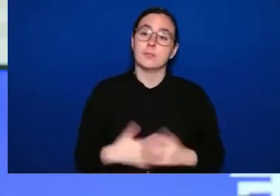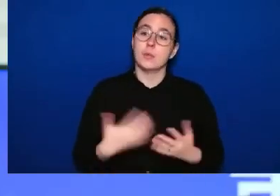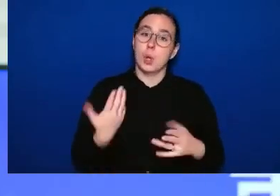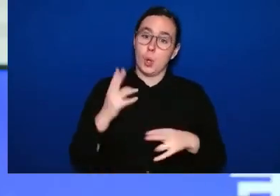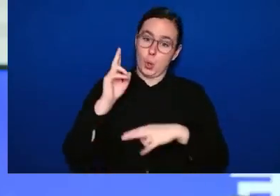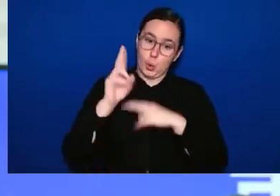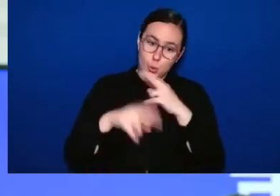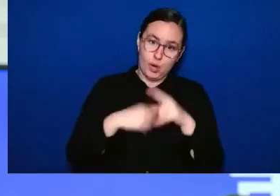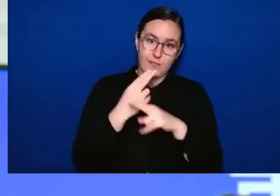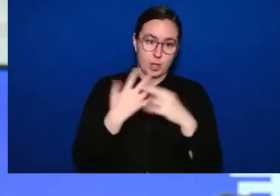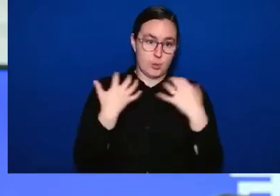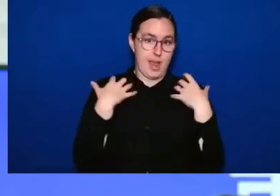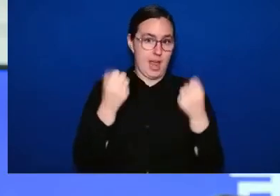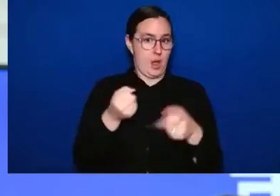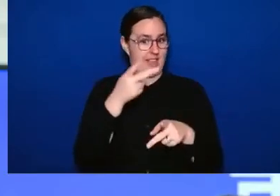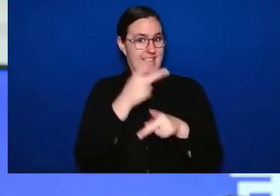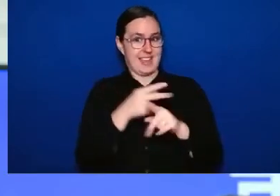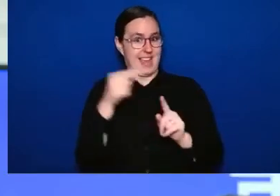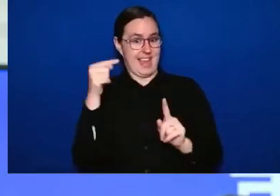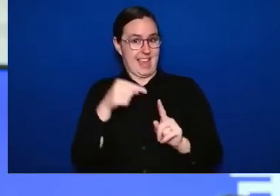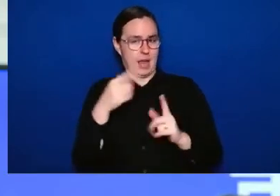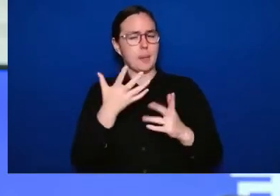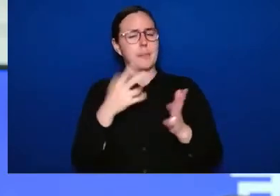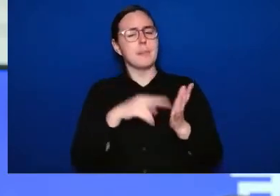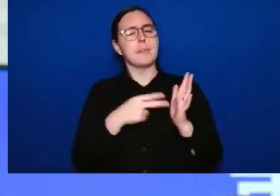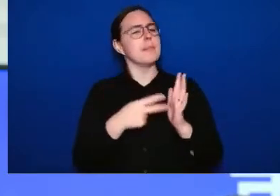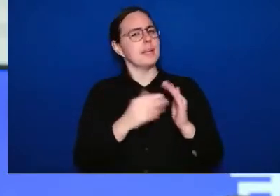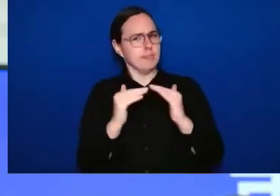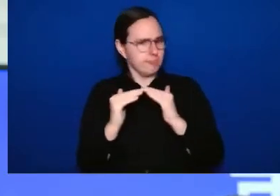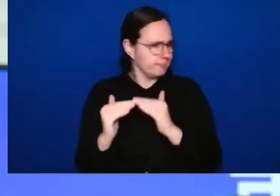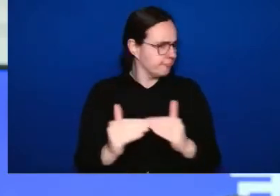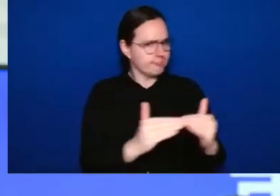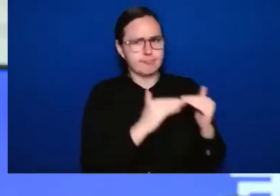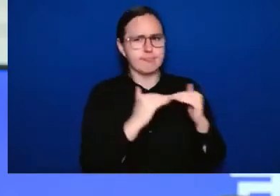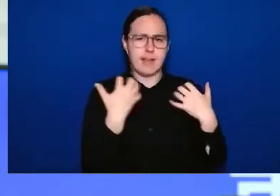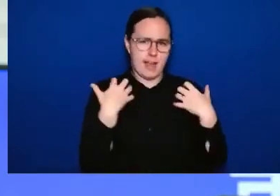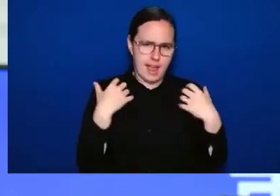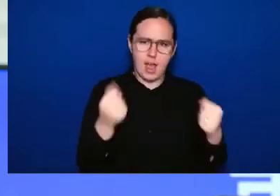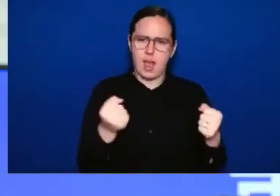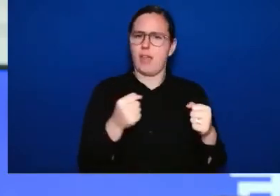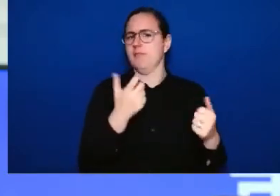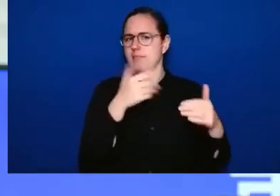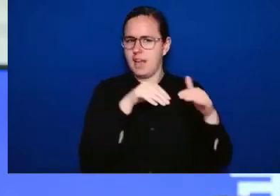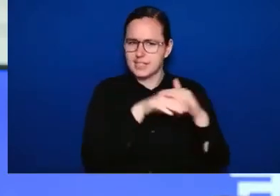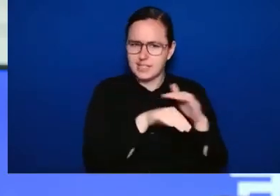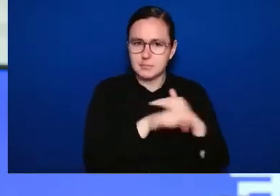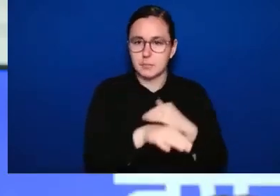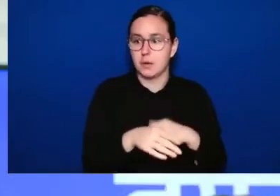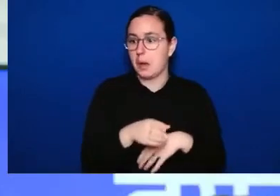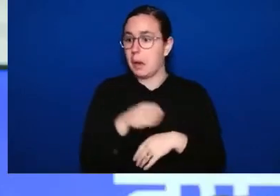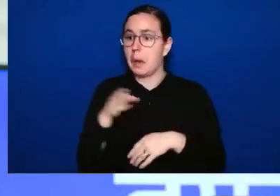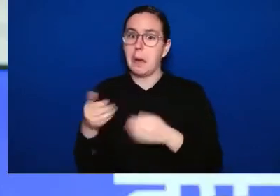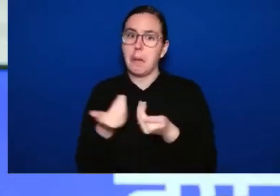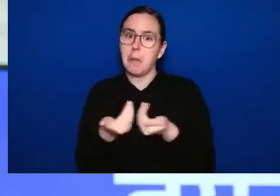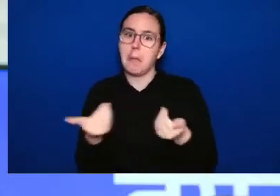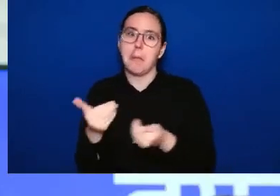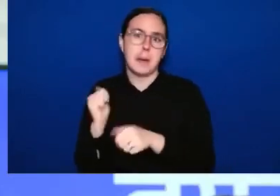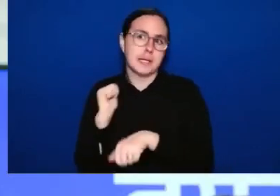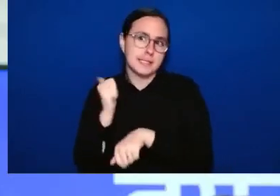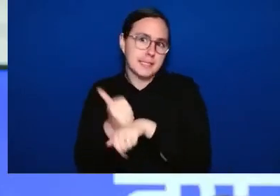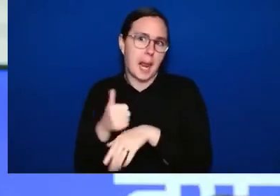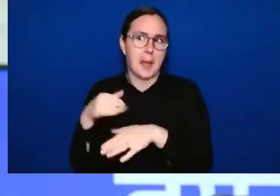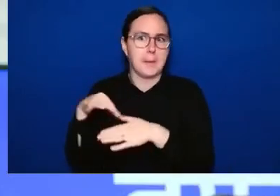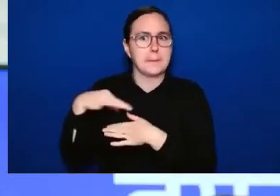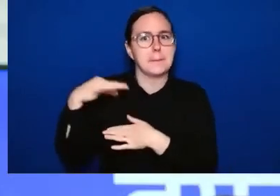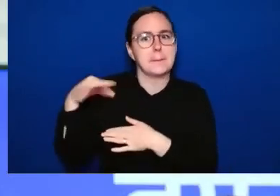to a better healthcare system, and we can't cut supports and get more doctors. Sense. The pandemic